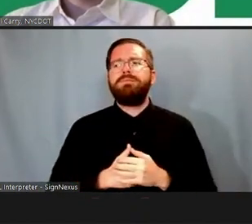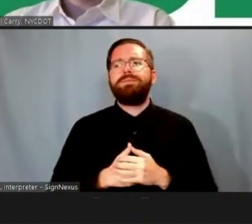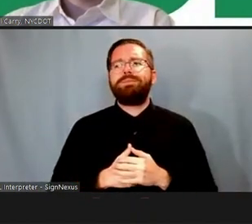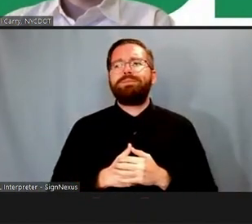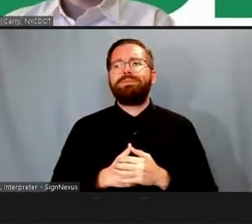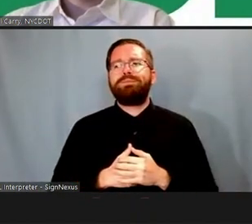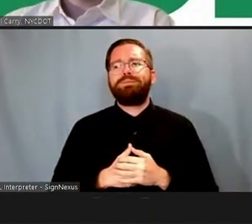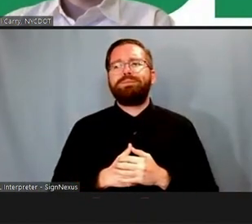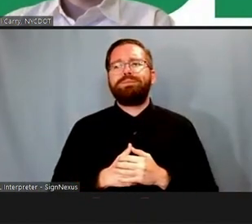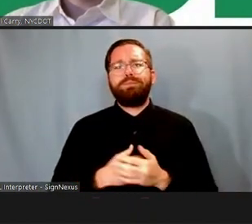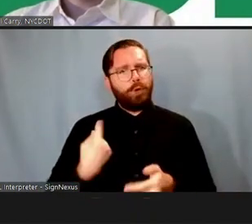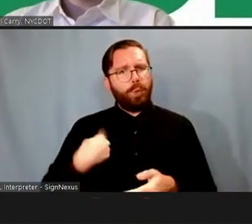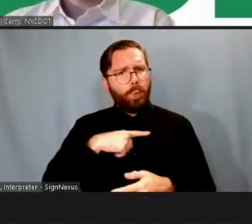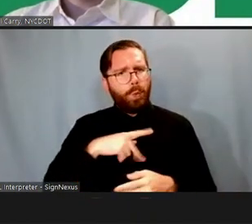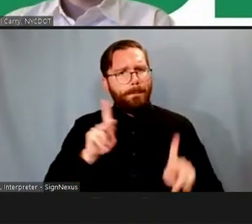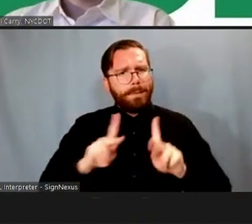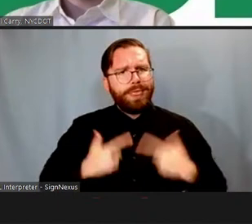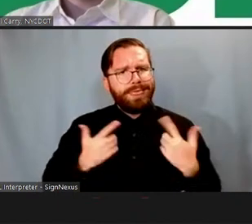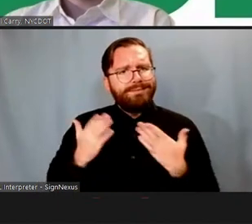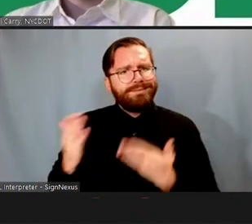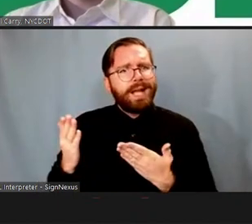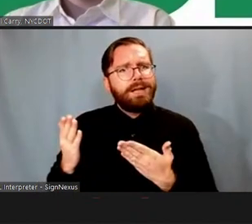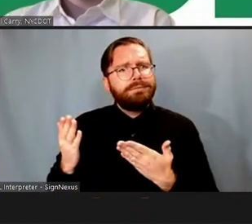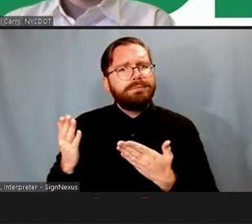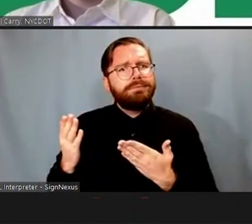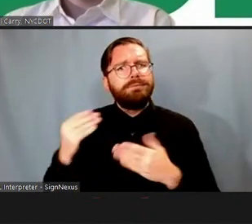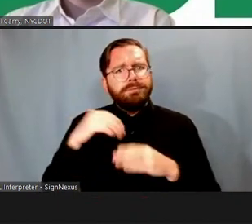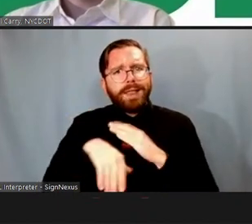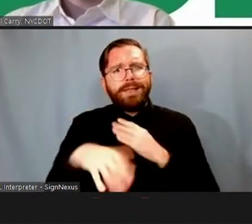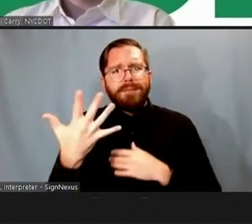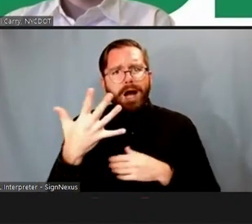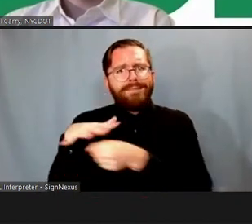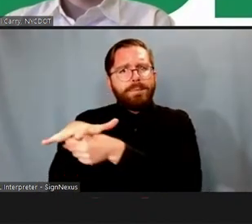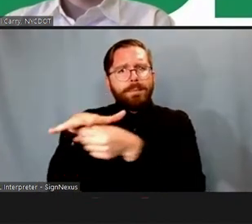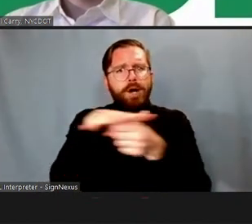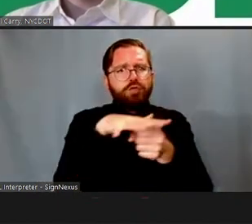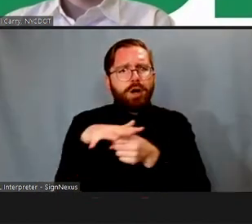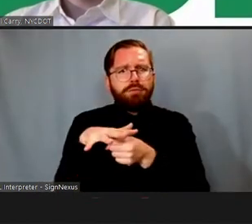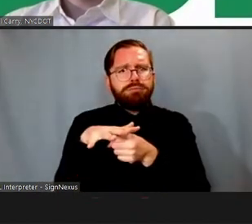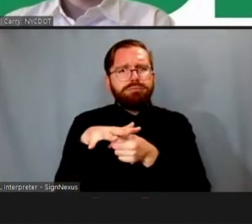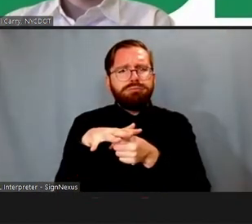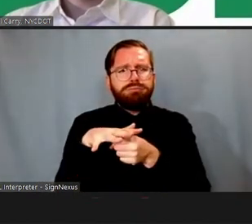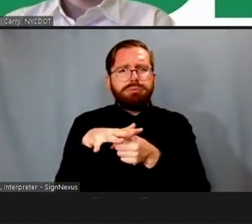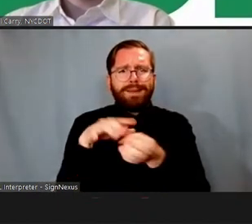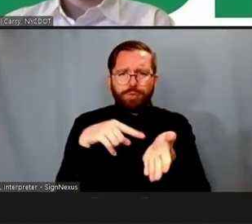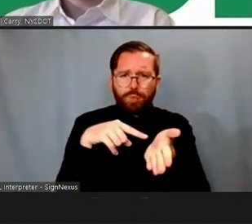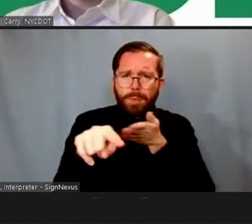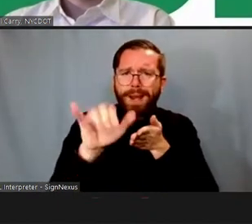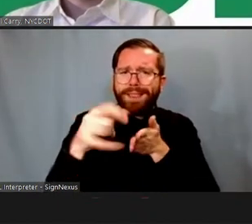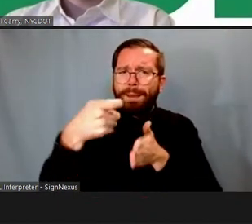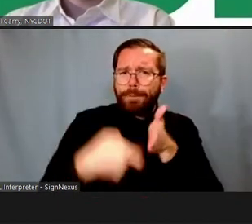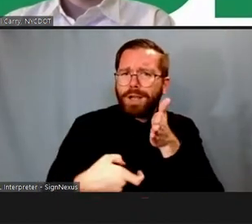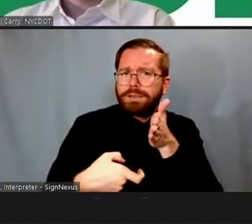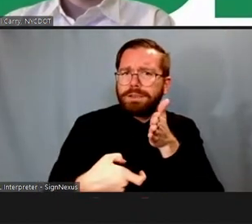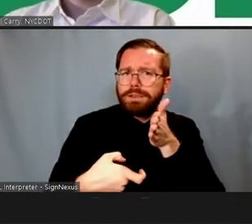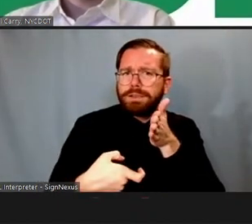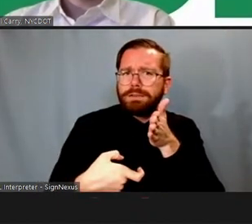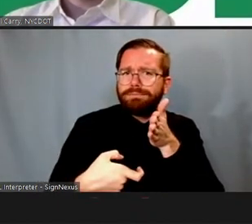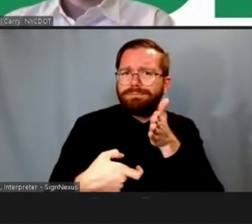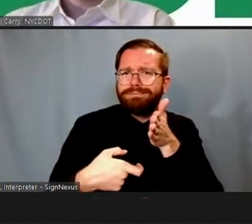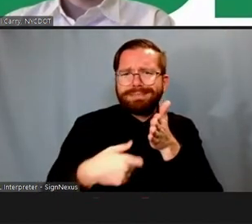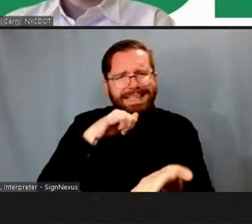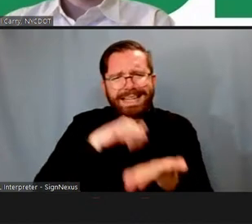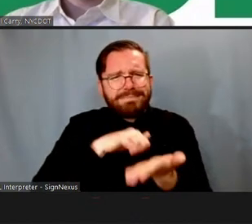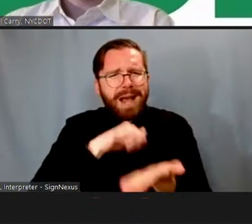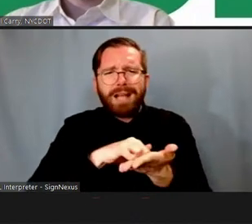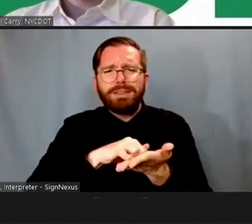constituents in the five boroughs to pay these prices is inconceivable it's disrespectful and